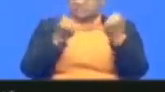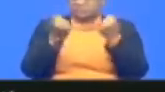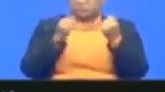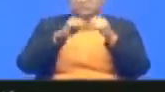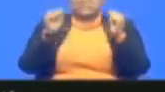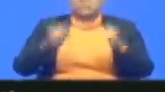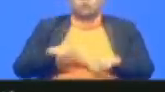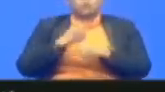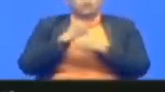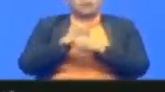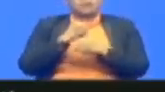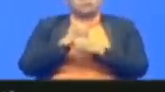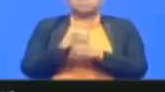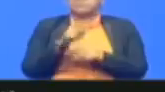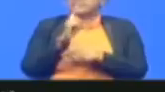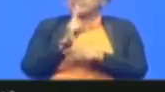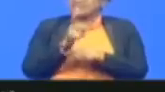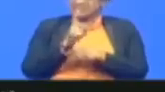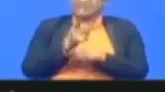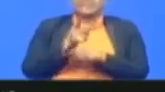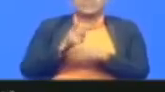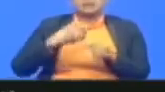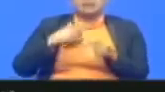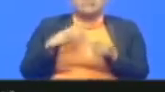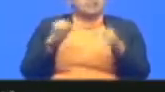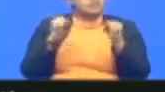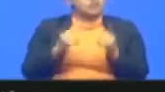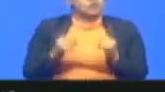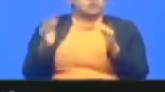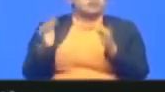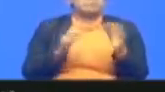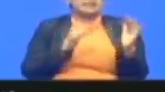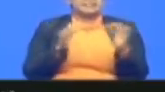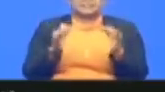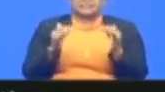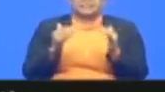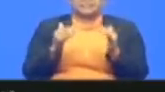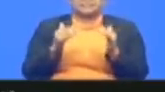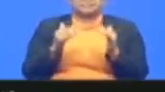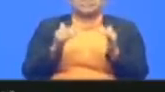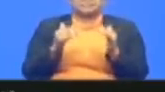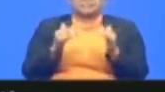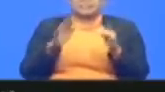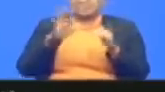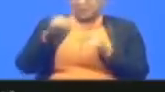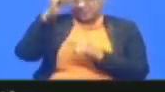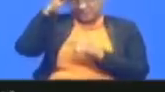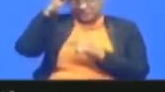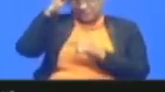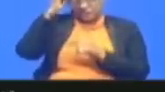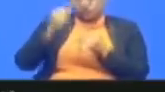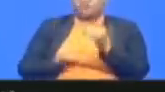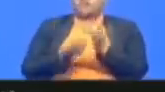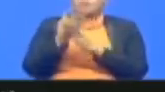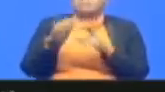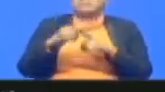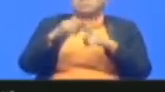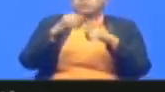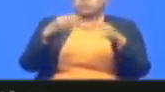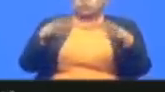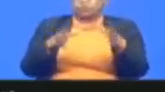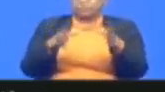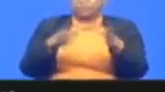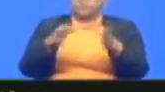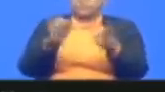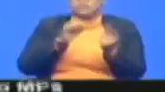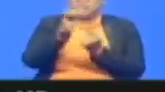But, and this is a big but, it opens up a new debate on what seems to be a new approach by the government to form special entities for particular